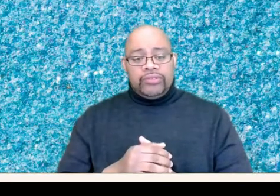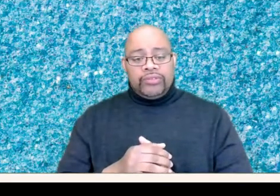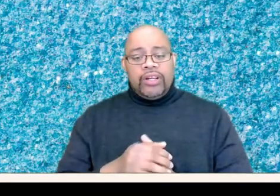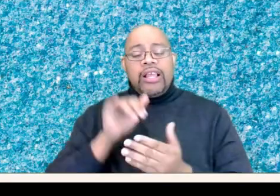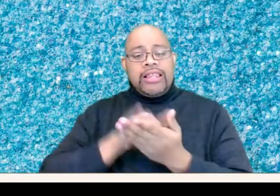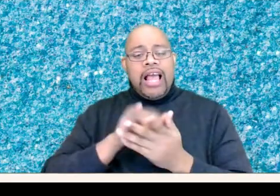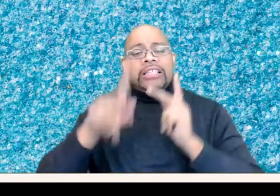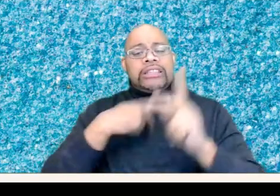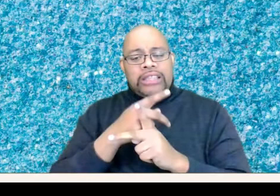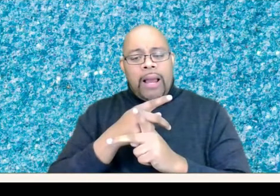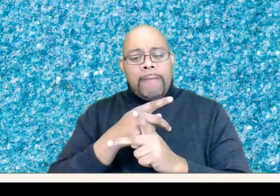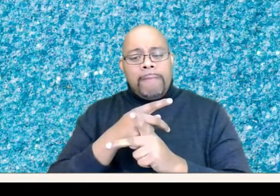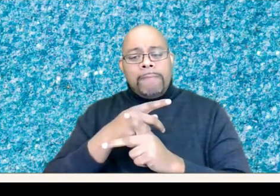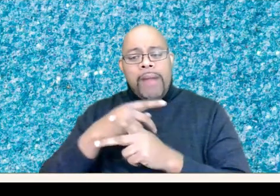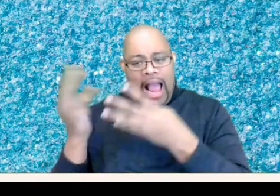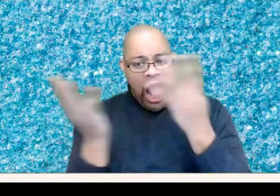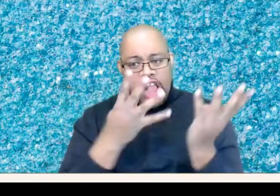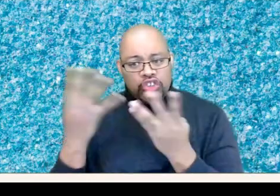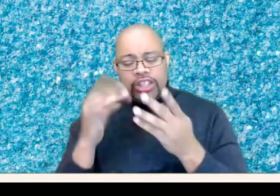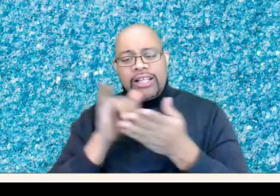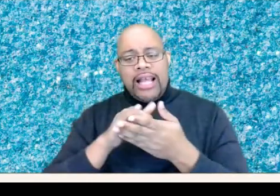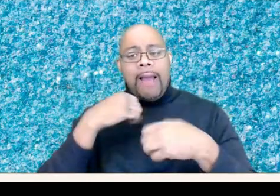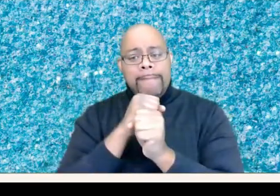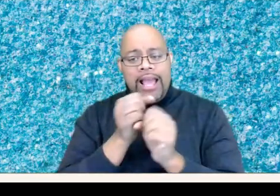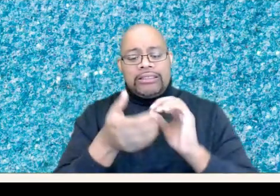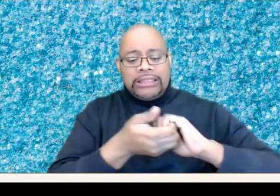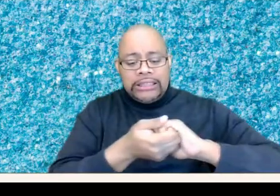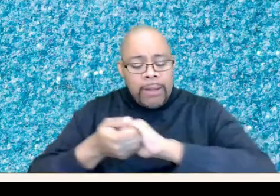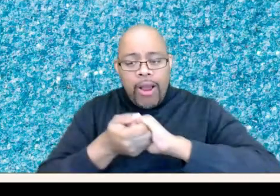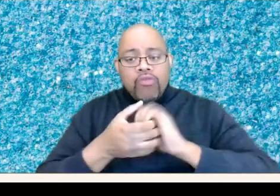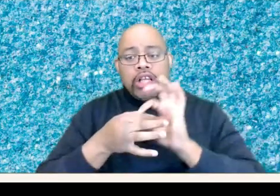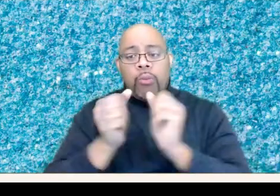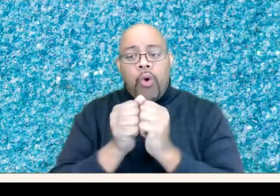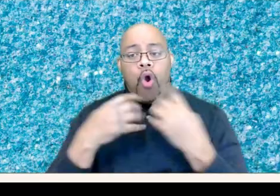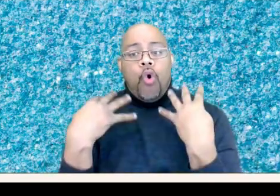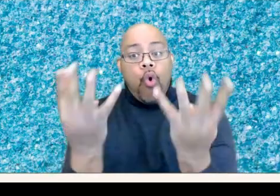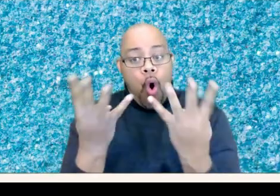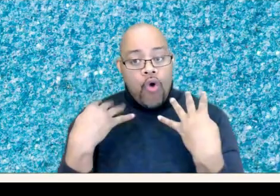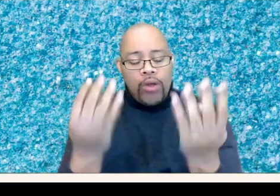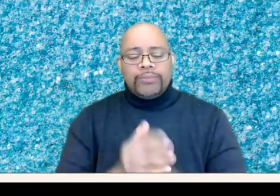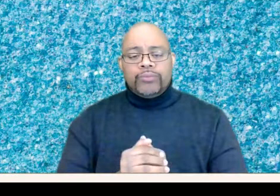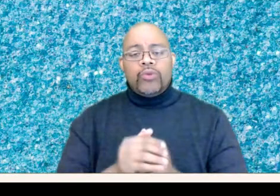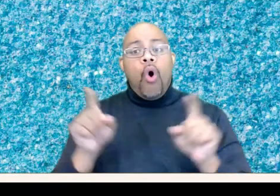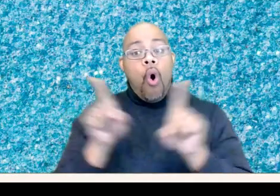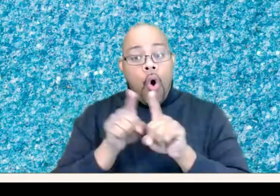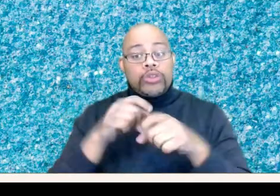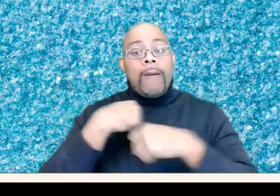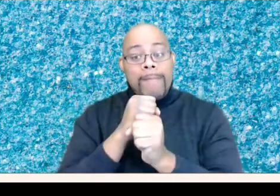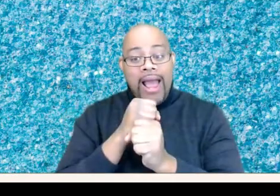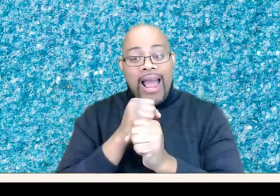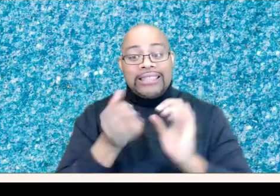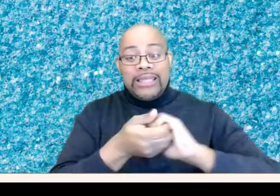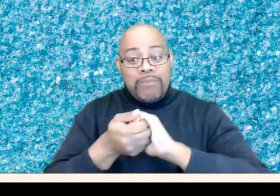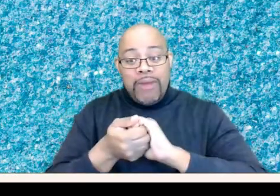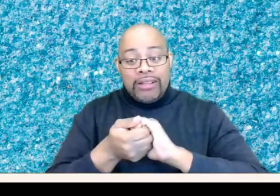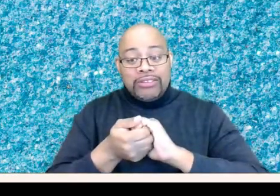which are a type of zooxanthellae that form a symbiotic relationship with corals, also form a symbiotic relationship